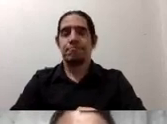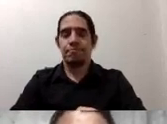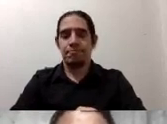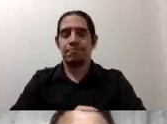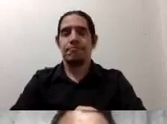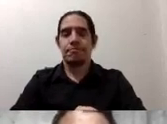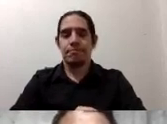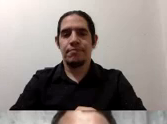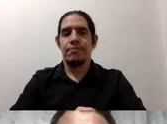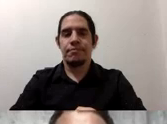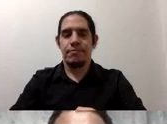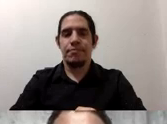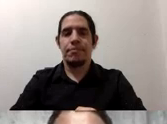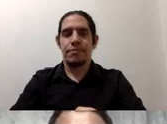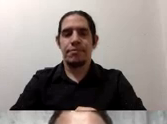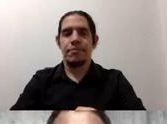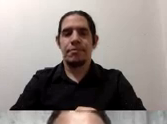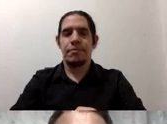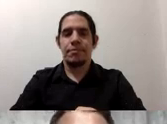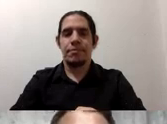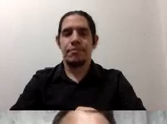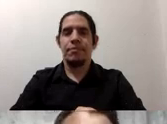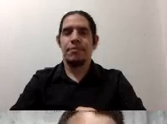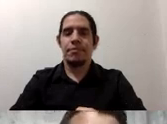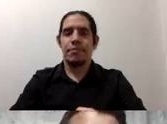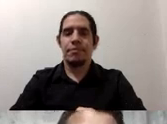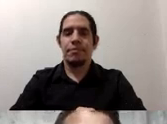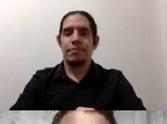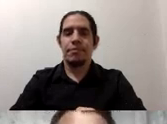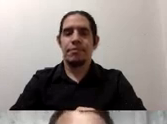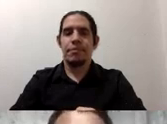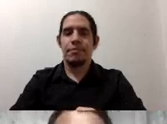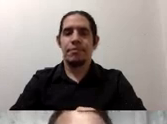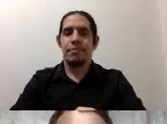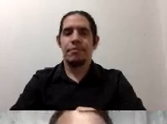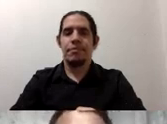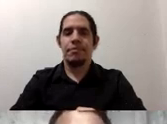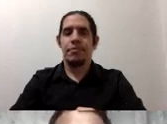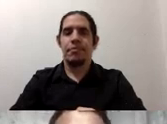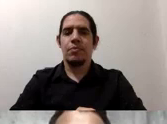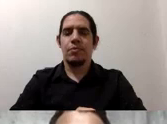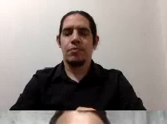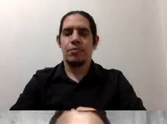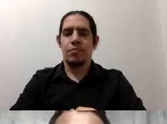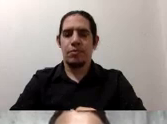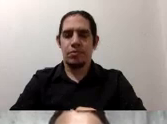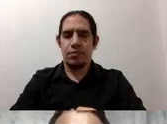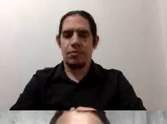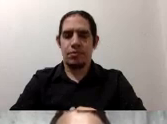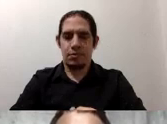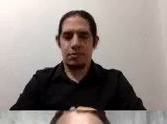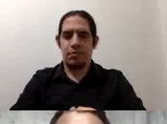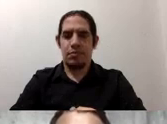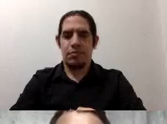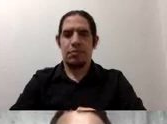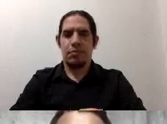a specific word. I have brought to the class videos, role play activities, some YouTube audios so that my students can identify how and when non-standard